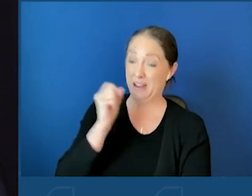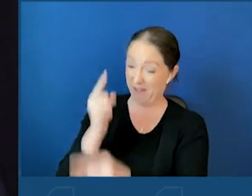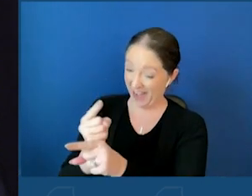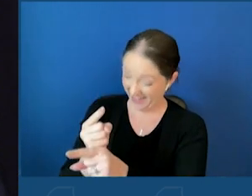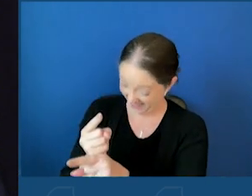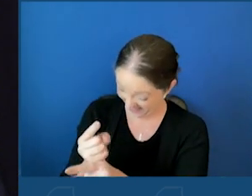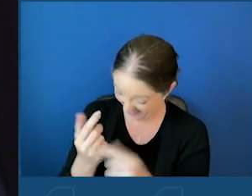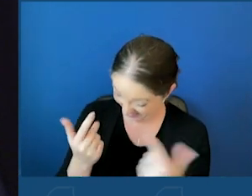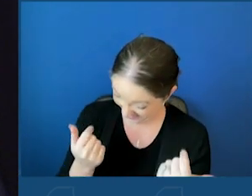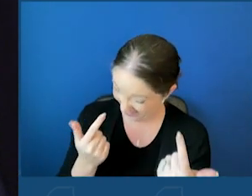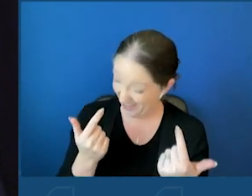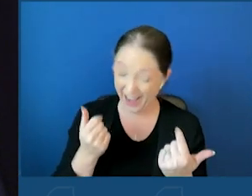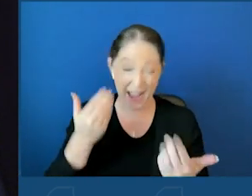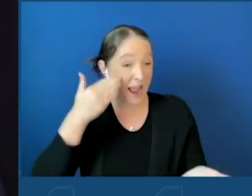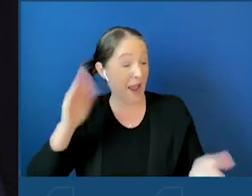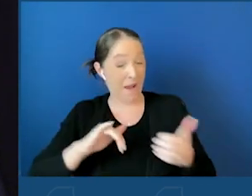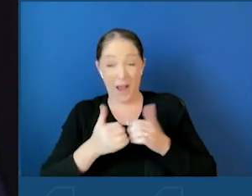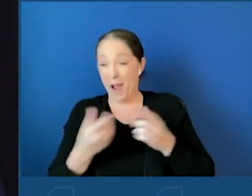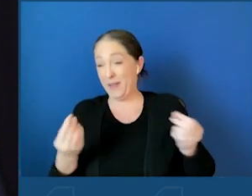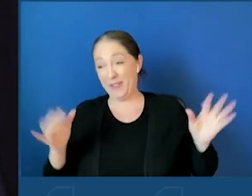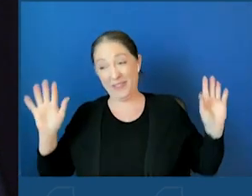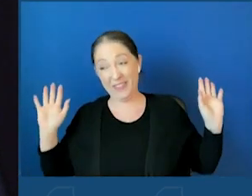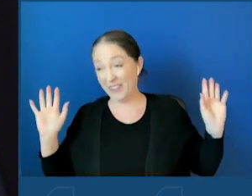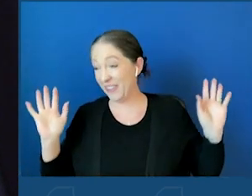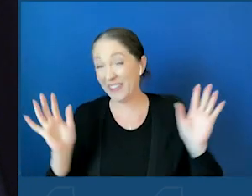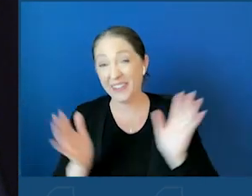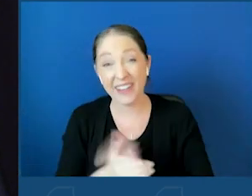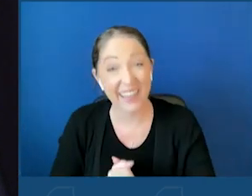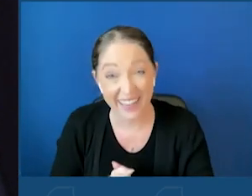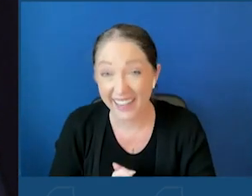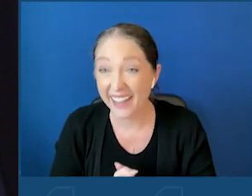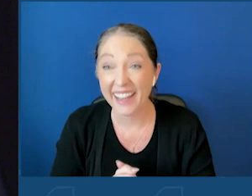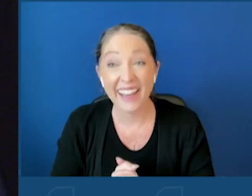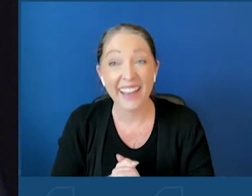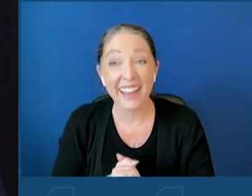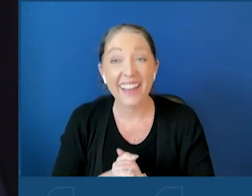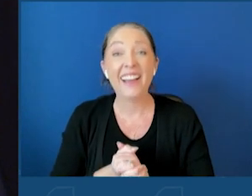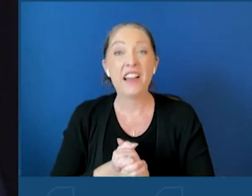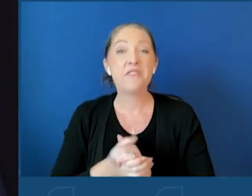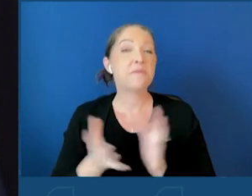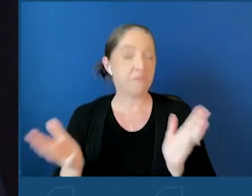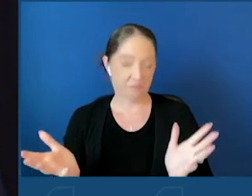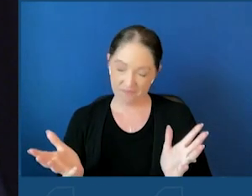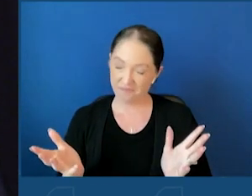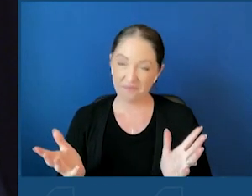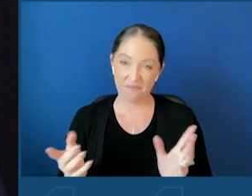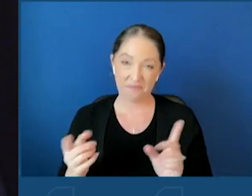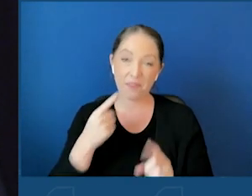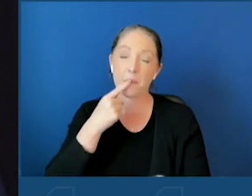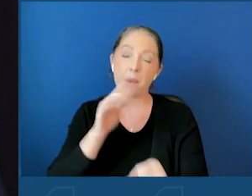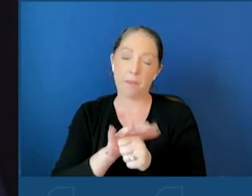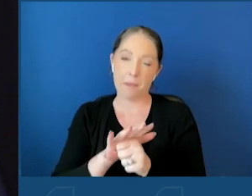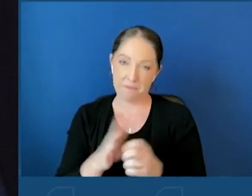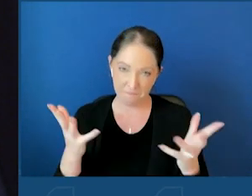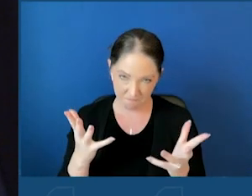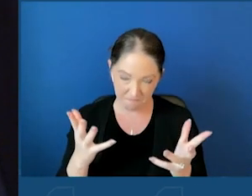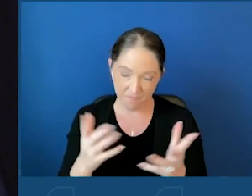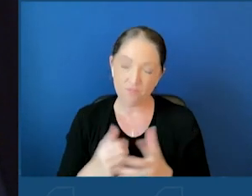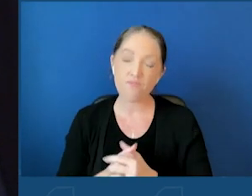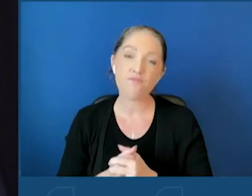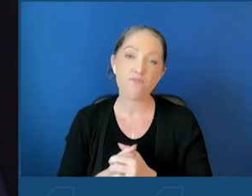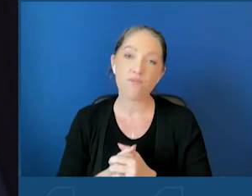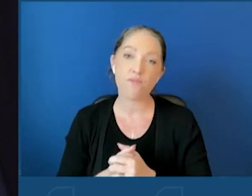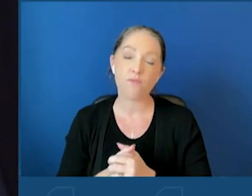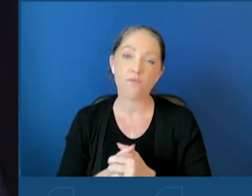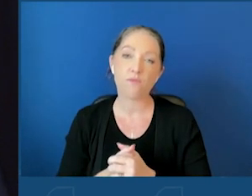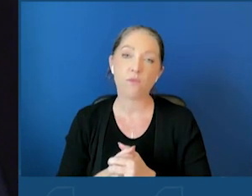I don't know how you do it, girl. I don't know. But here's our commitment. We're not going to lose